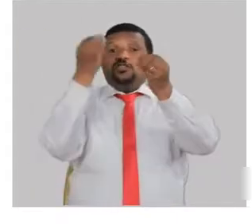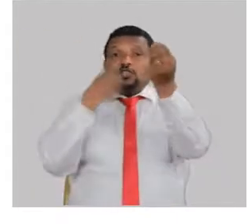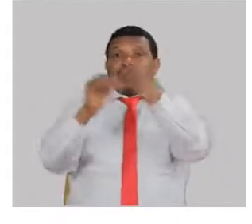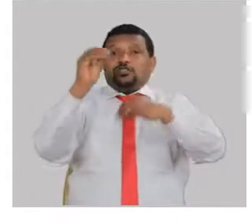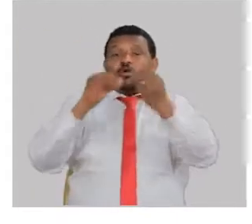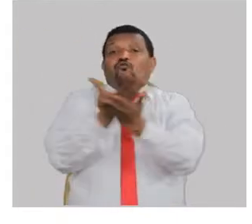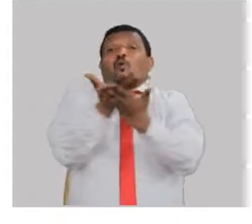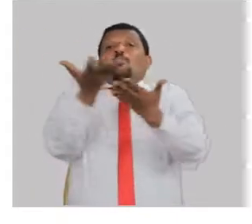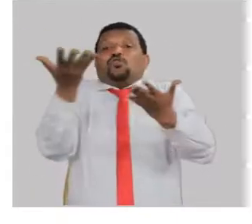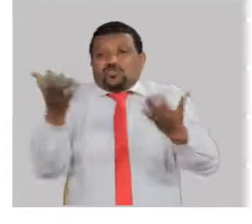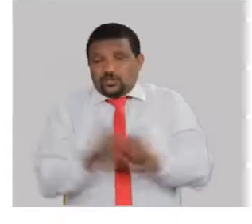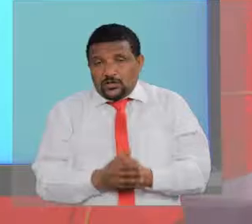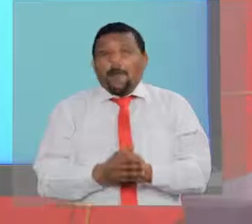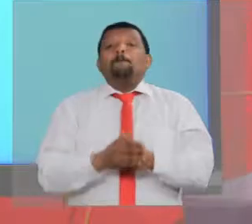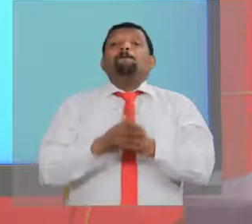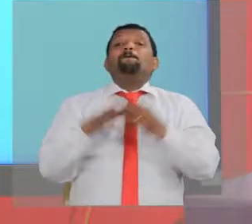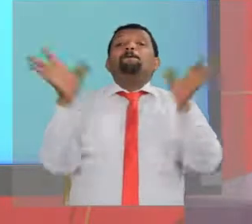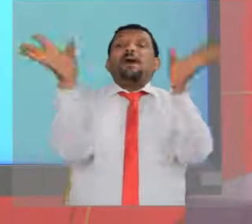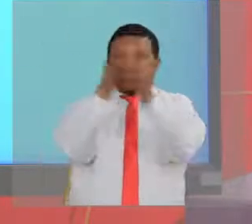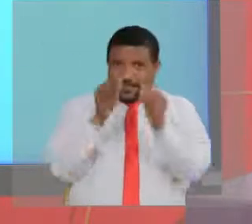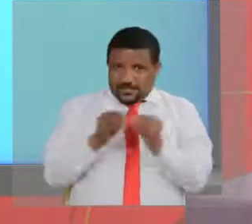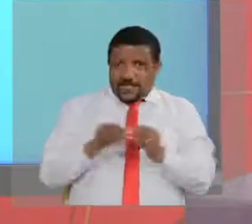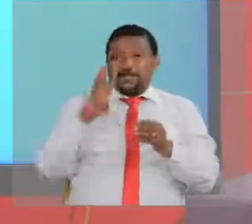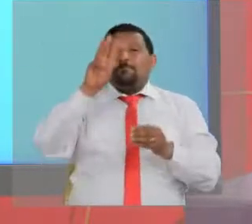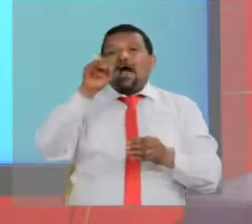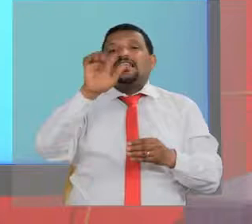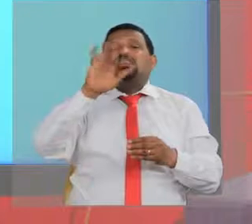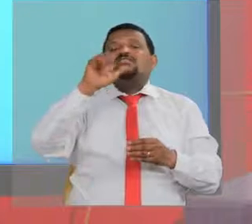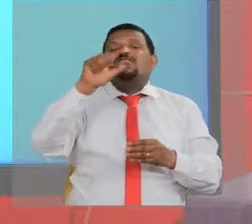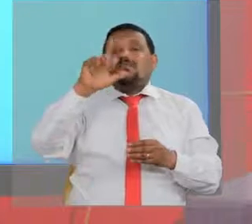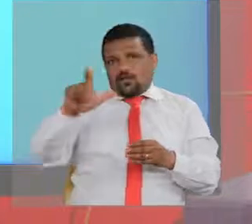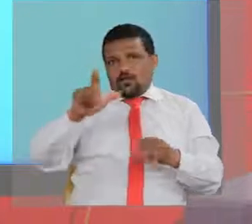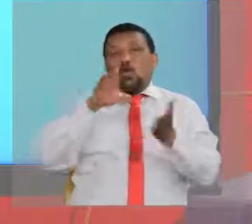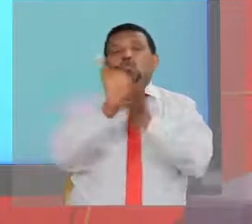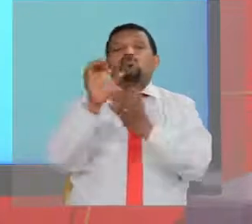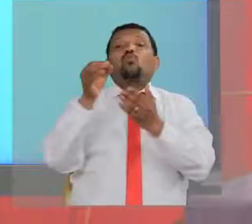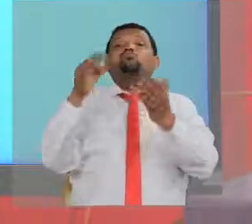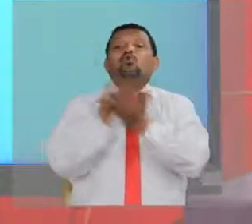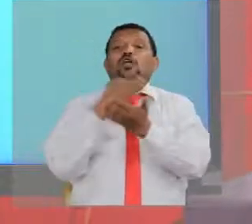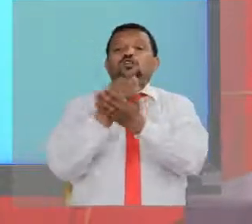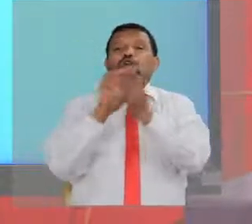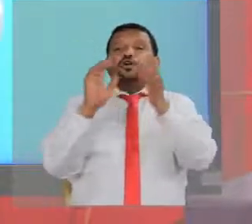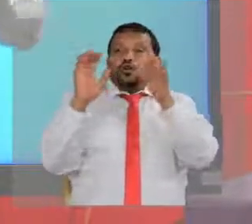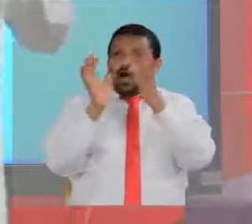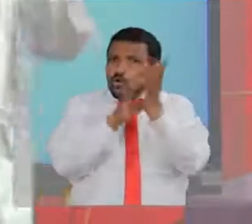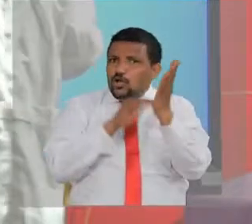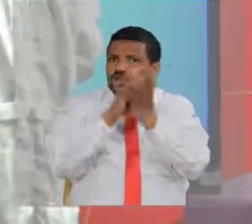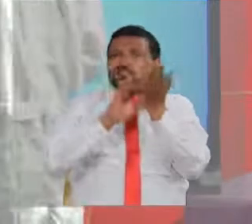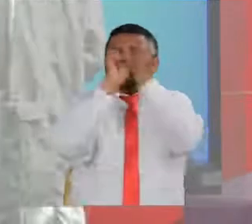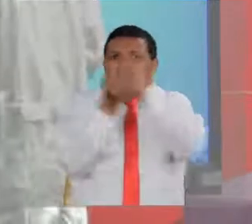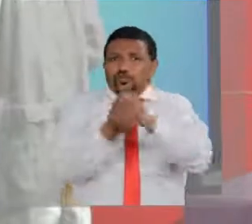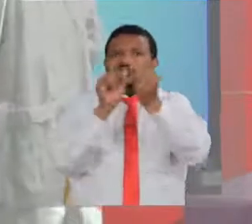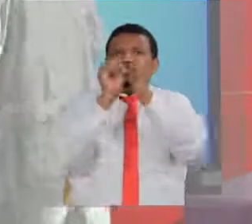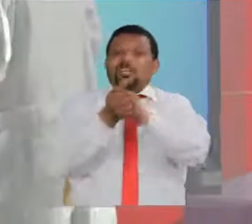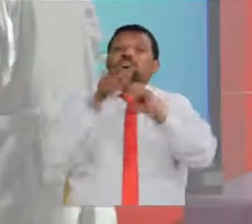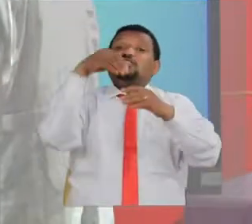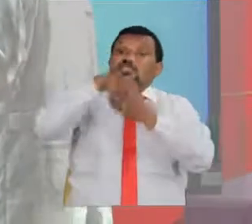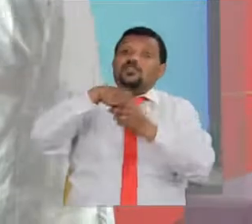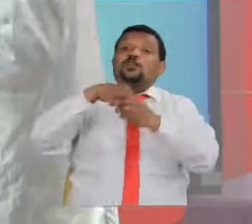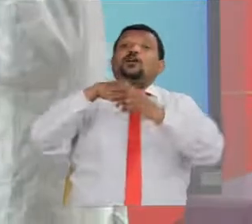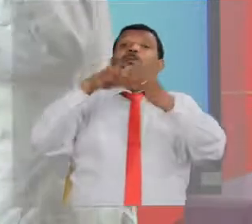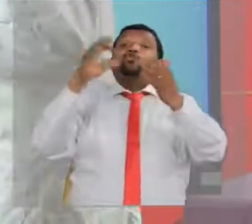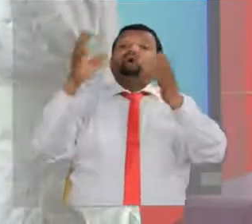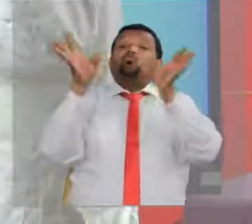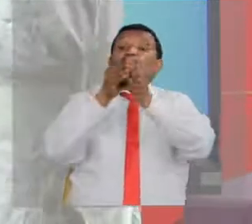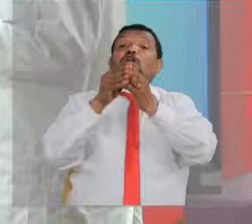a commodity. Mathematically, the marginal cost of production is calculated by dividing the change in the total cost of production for the change